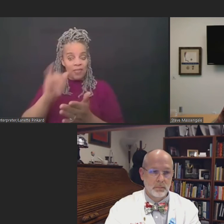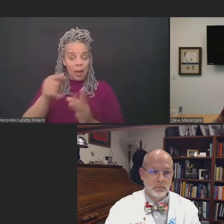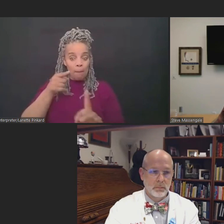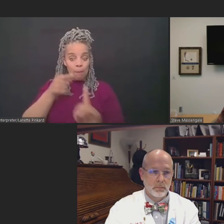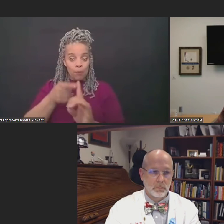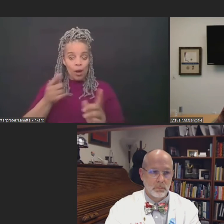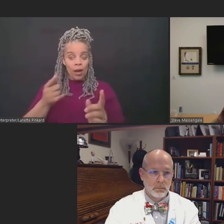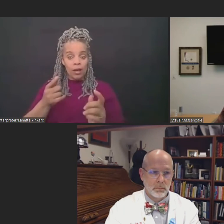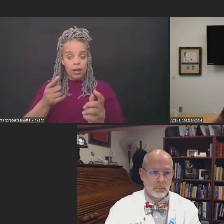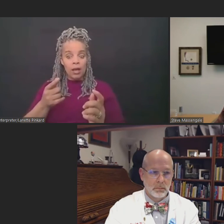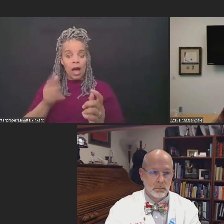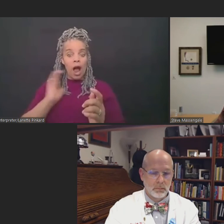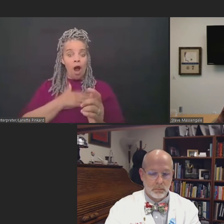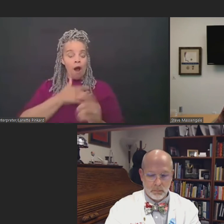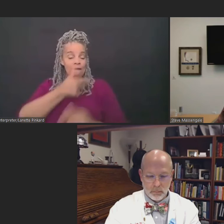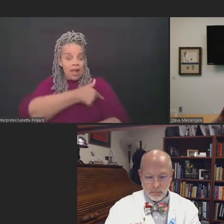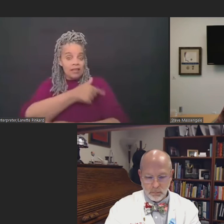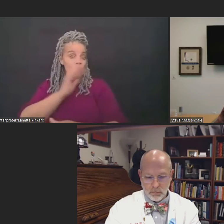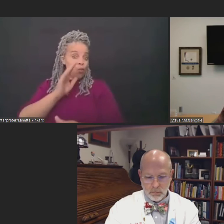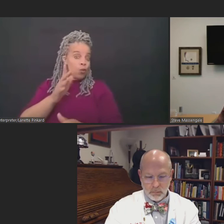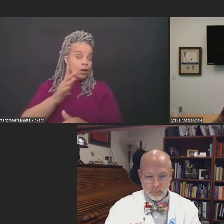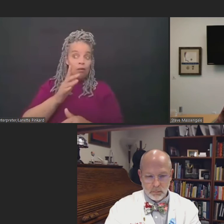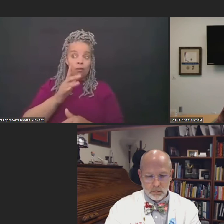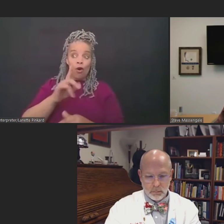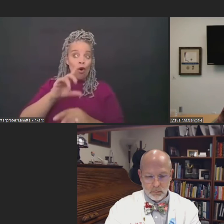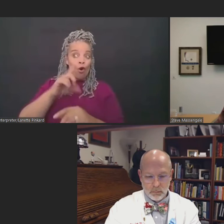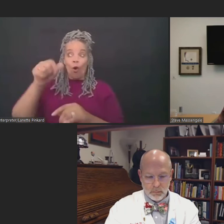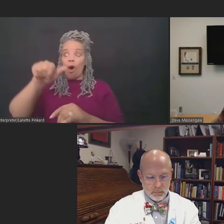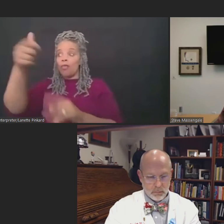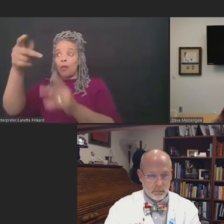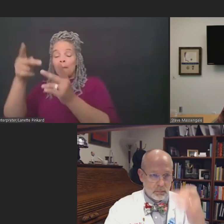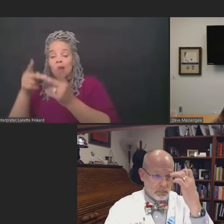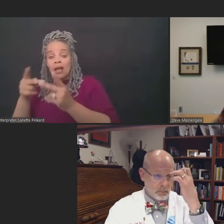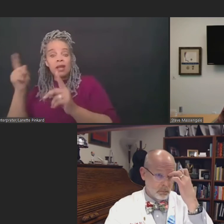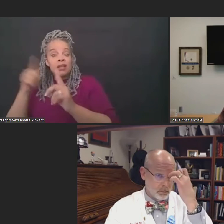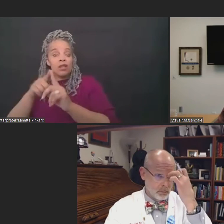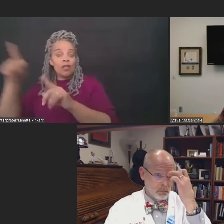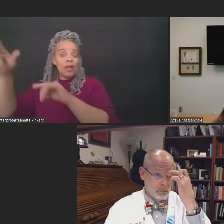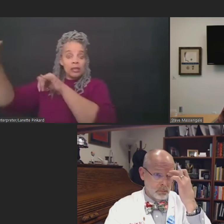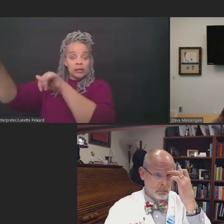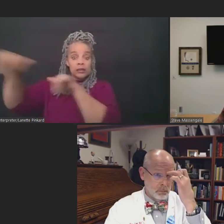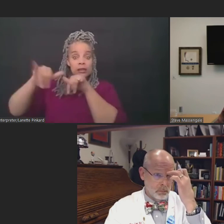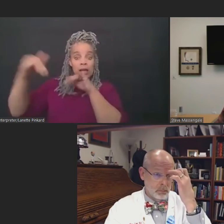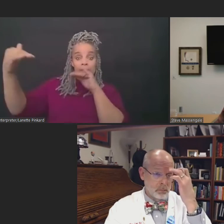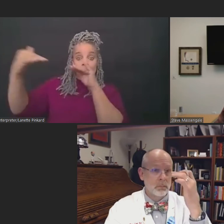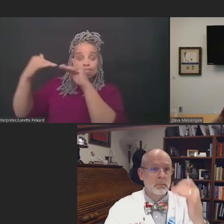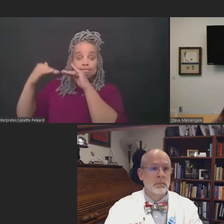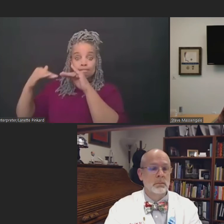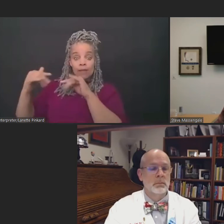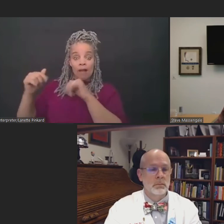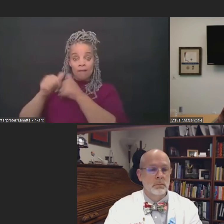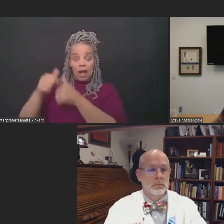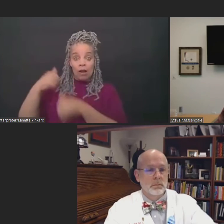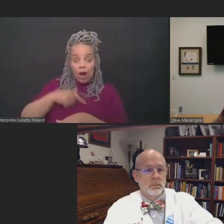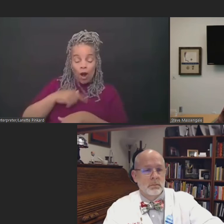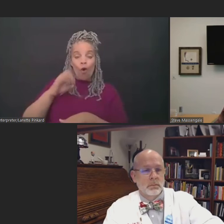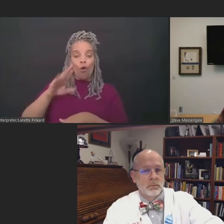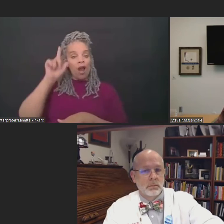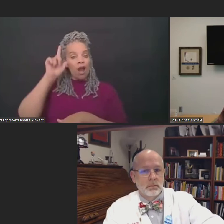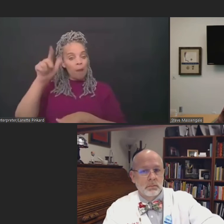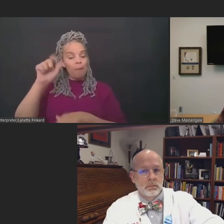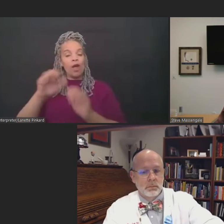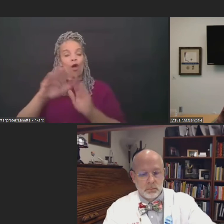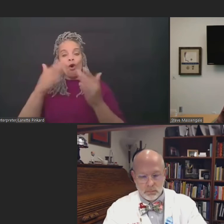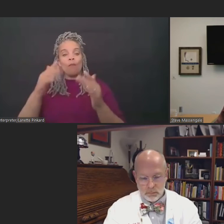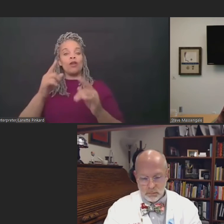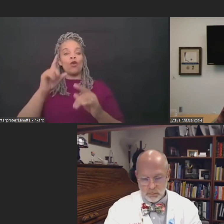Like, are vaccines going to go elsewhere until they get to the same level that we are? Or do you think Lubbock could open it up to 1C